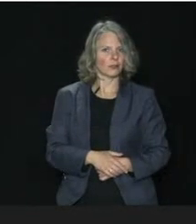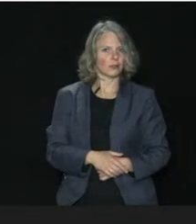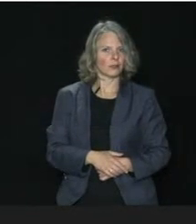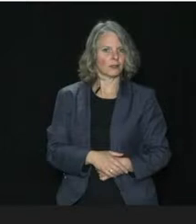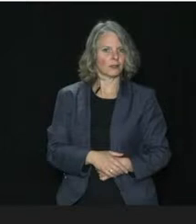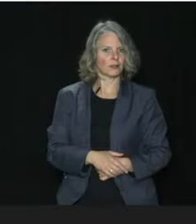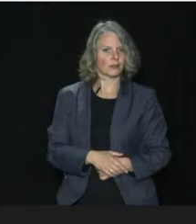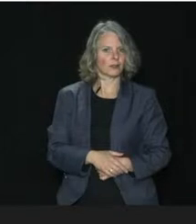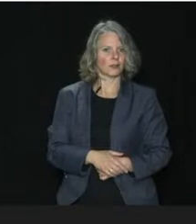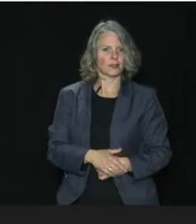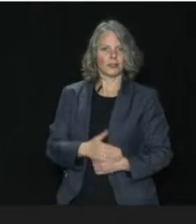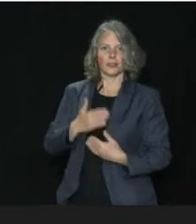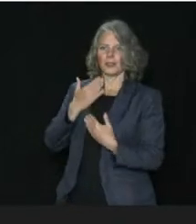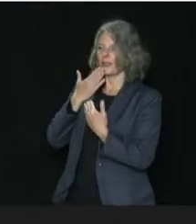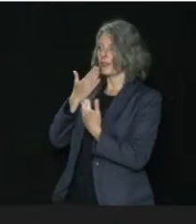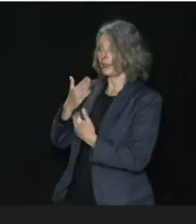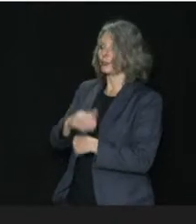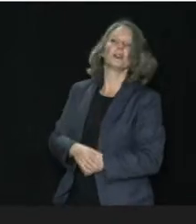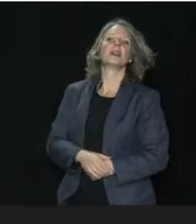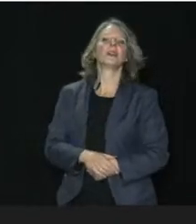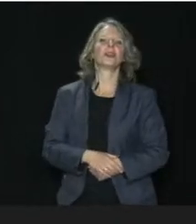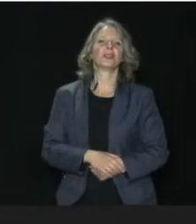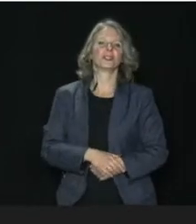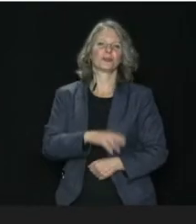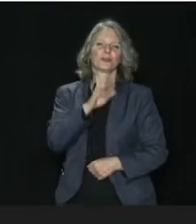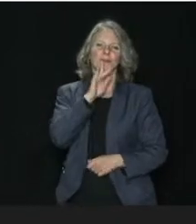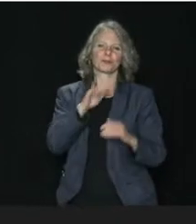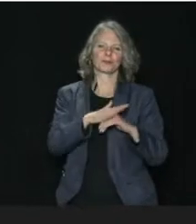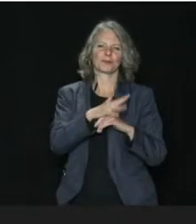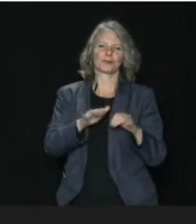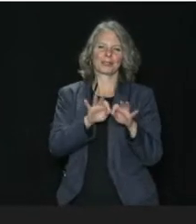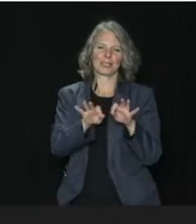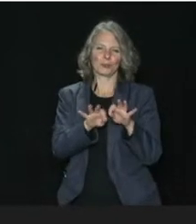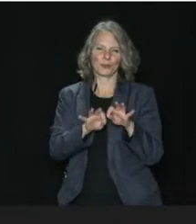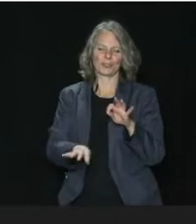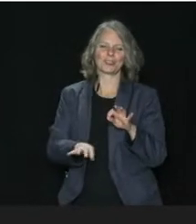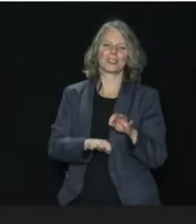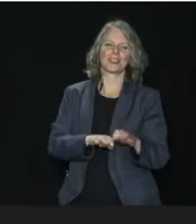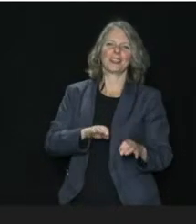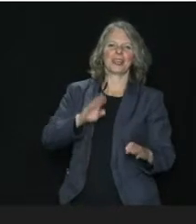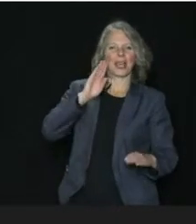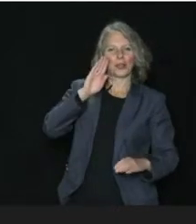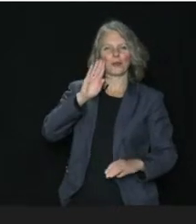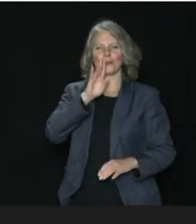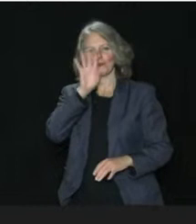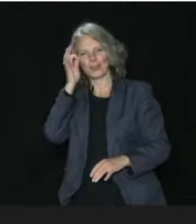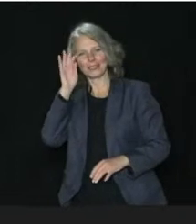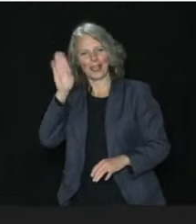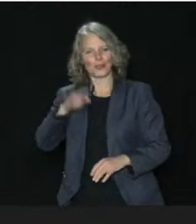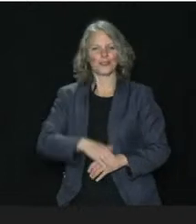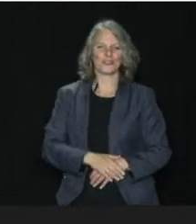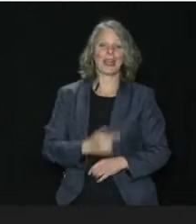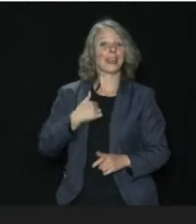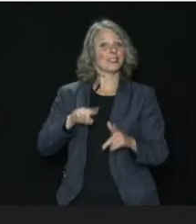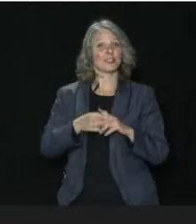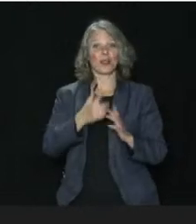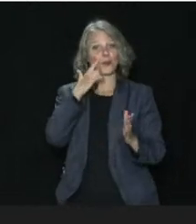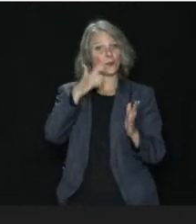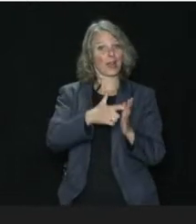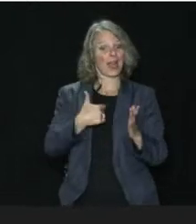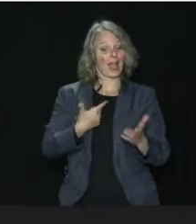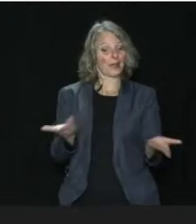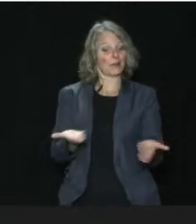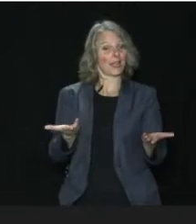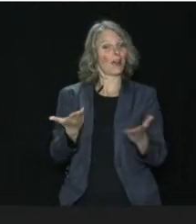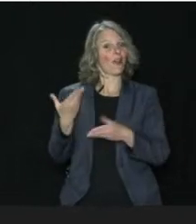Thank you, Minister Anand. Kwe kwe unusakut tanse, hello et bonjour. I'd like to begin by acknowledging that I am on